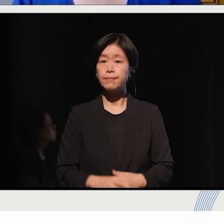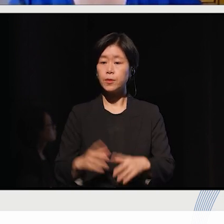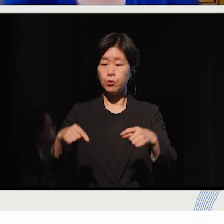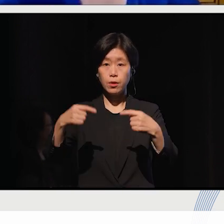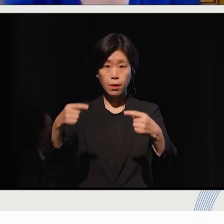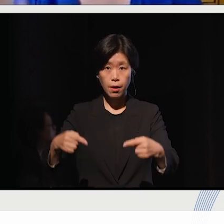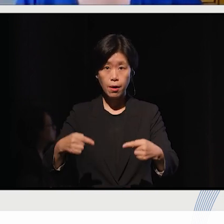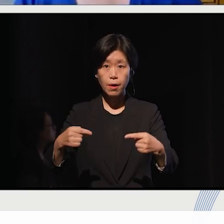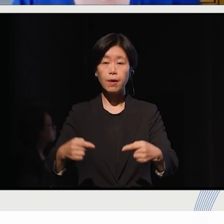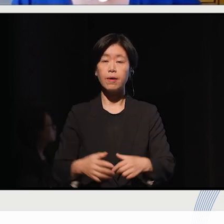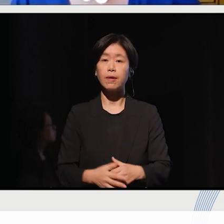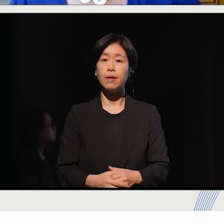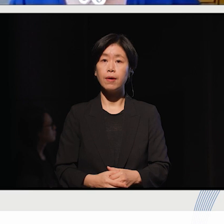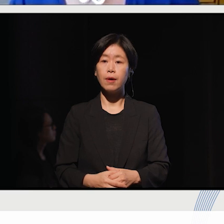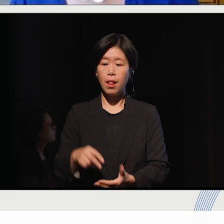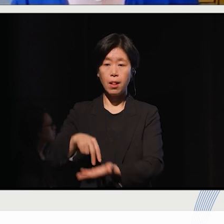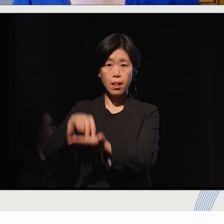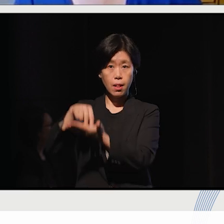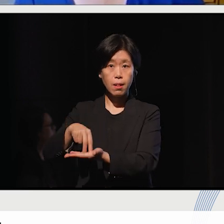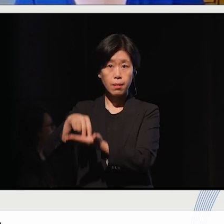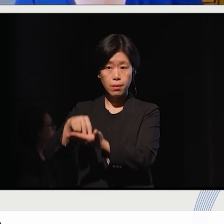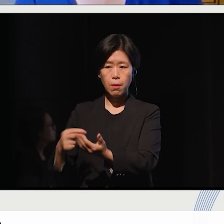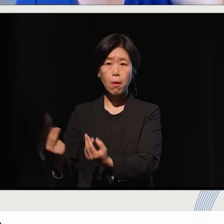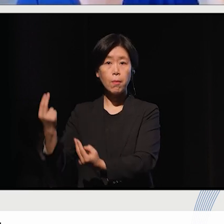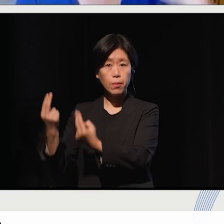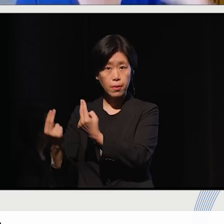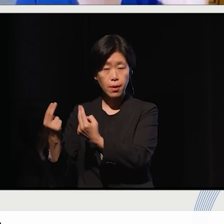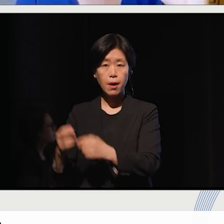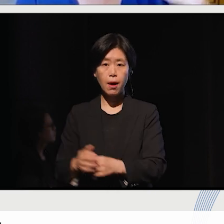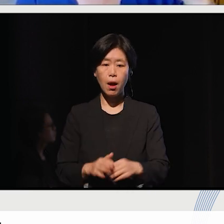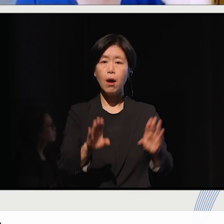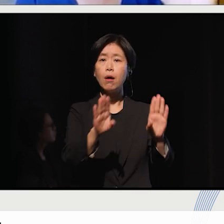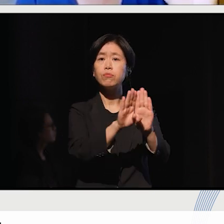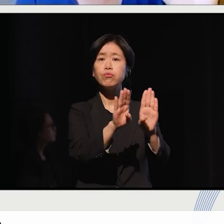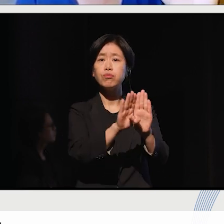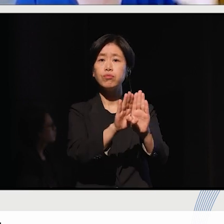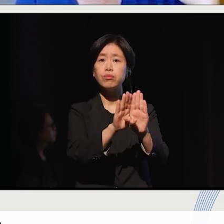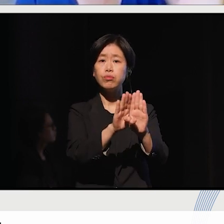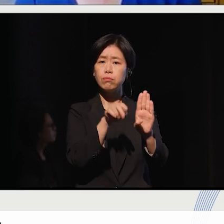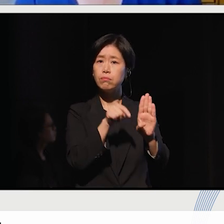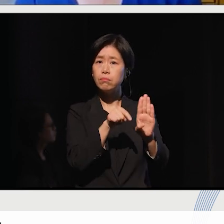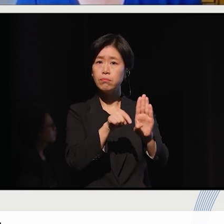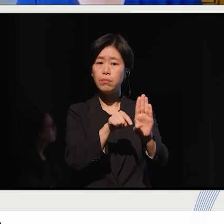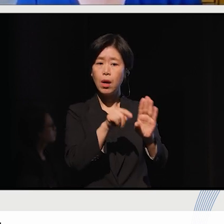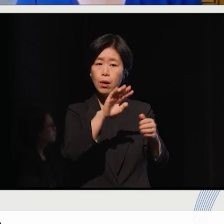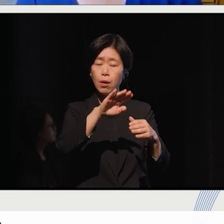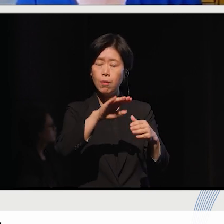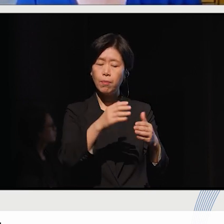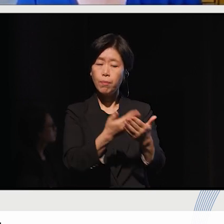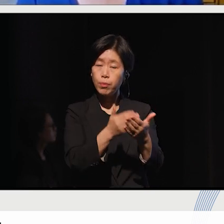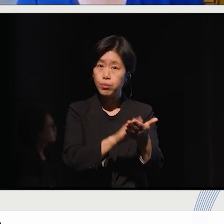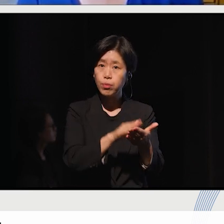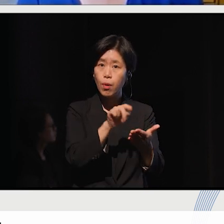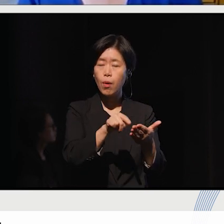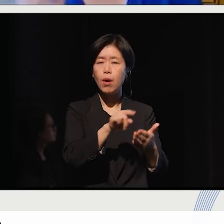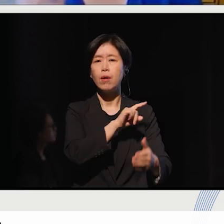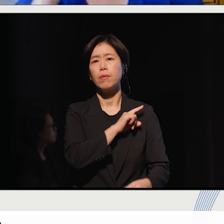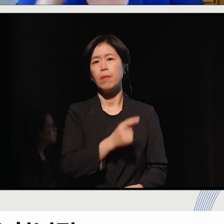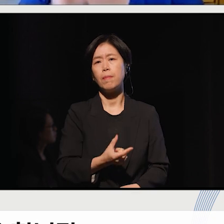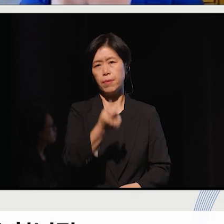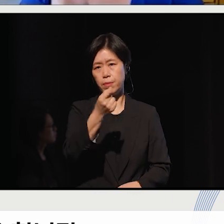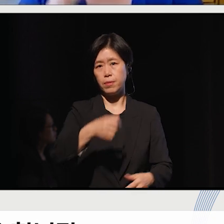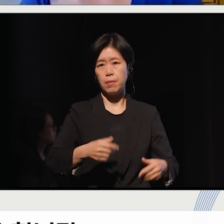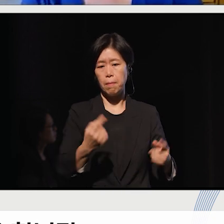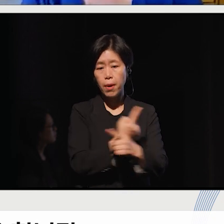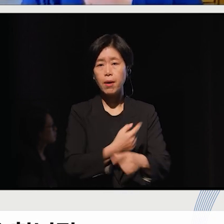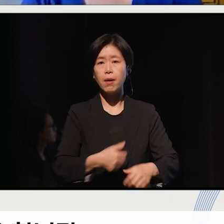my column of things that need improvement and make a plan that allows me to address them in an order that makes sense.